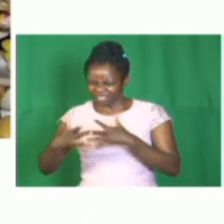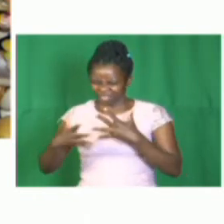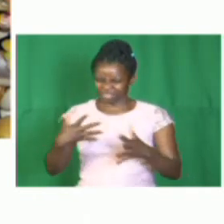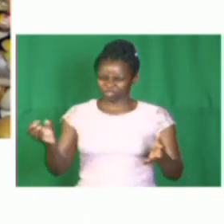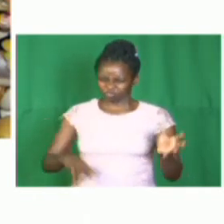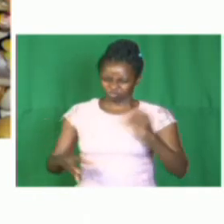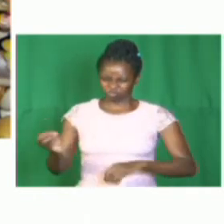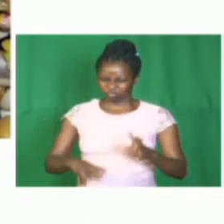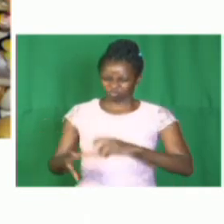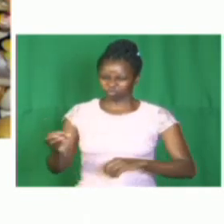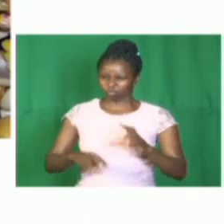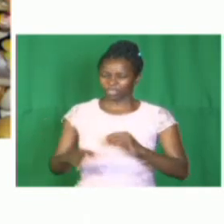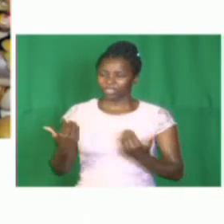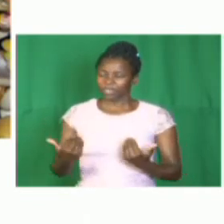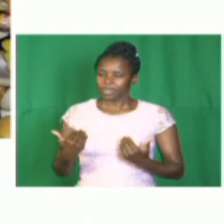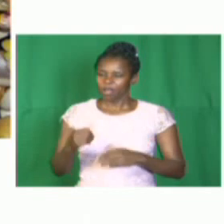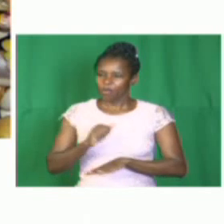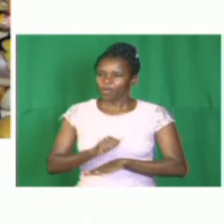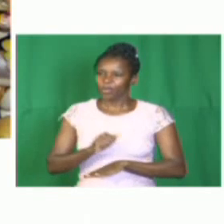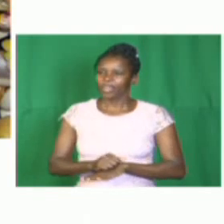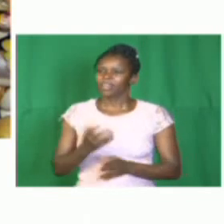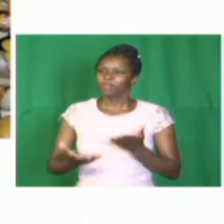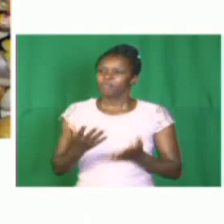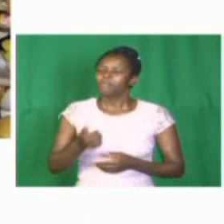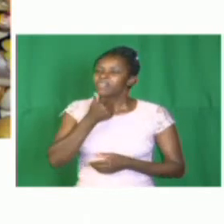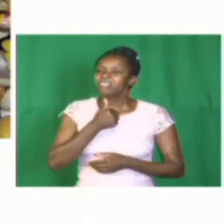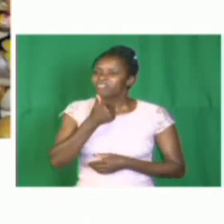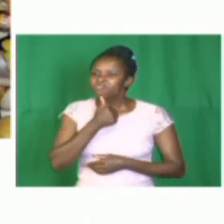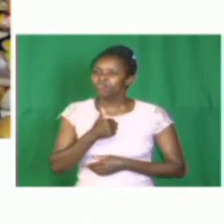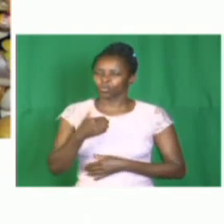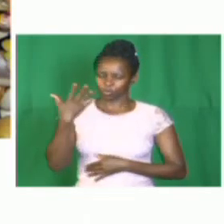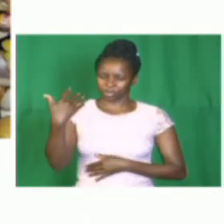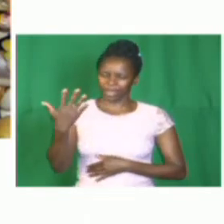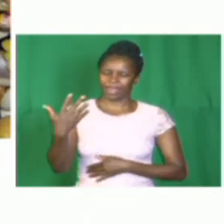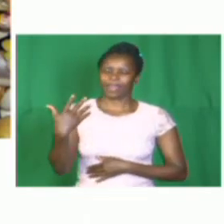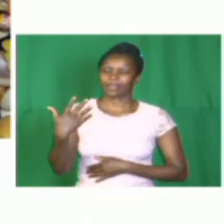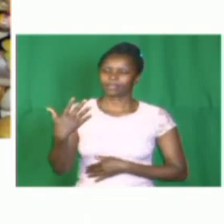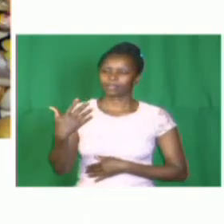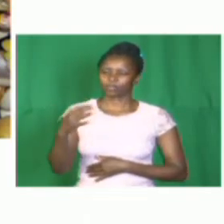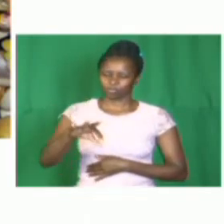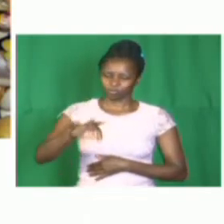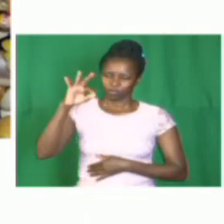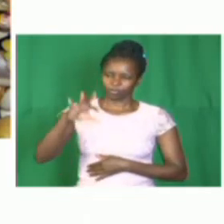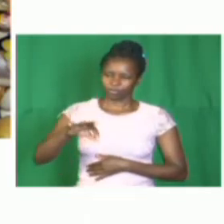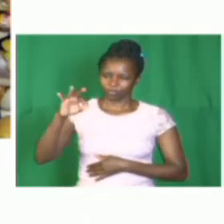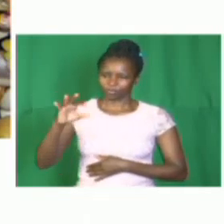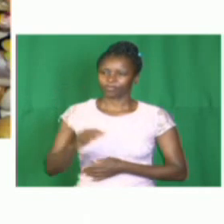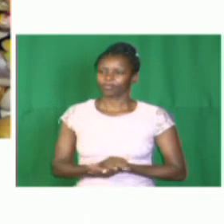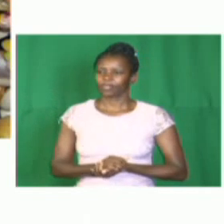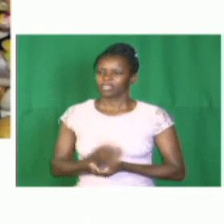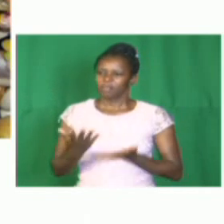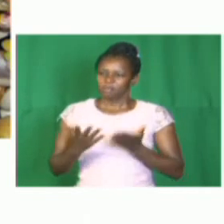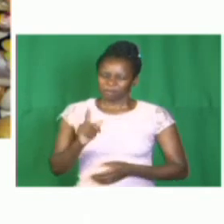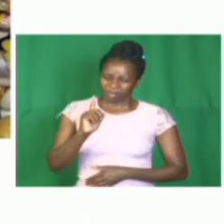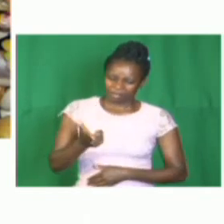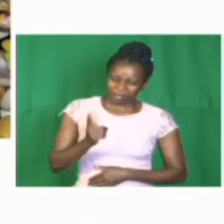this case, you can be able to use hand sorting. You can put the green